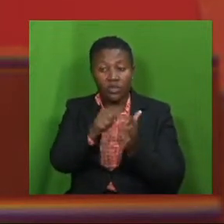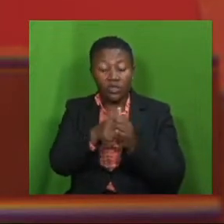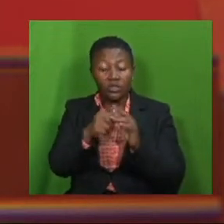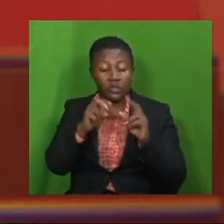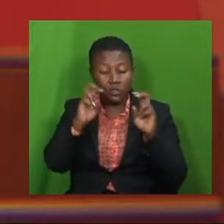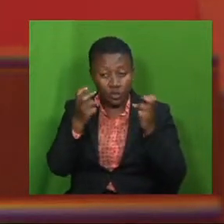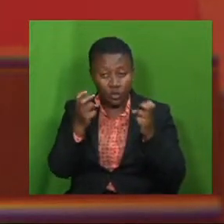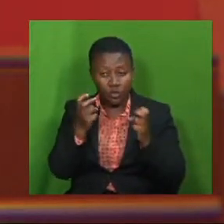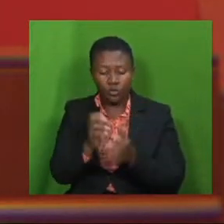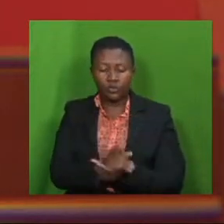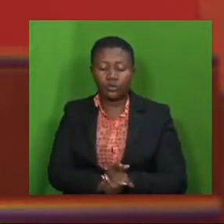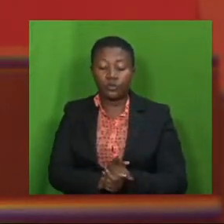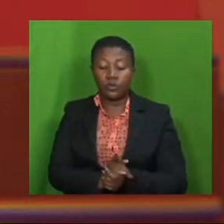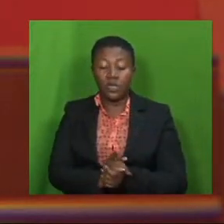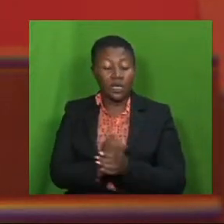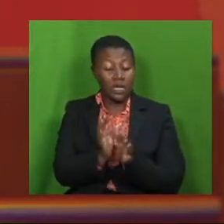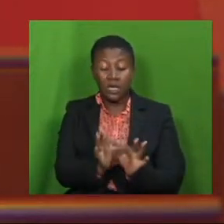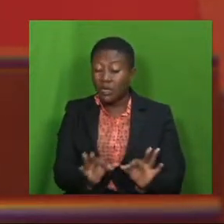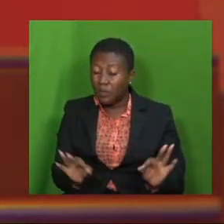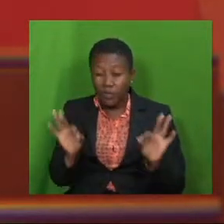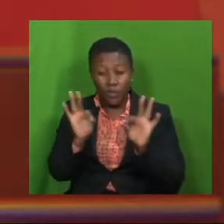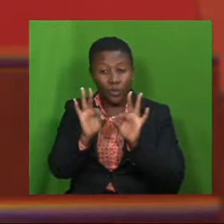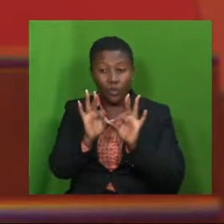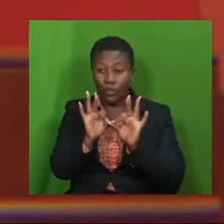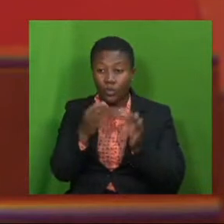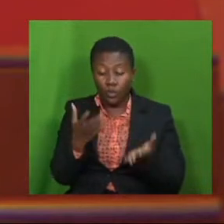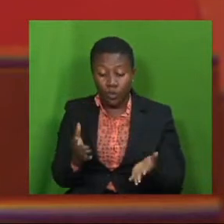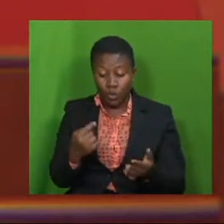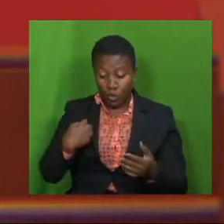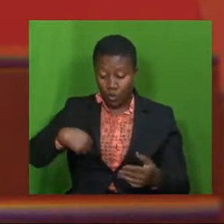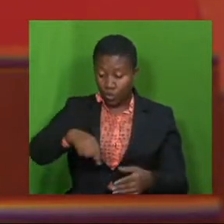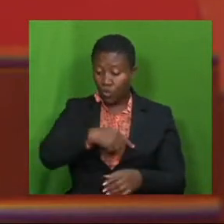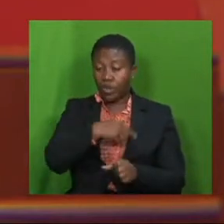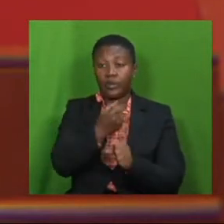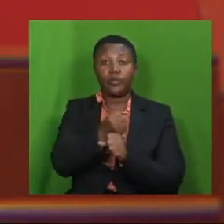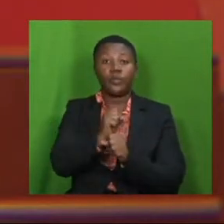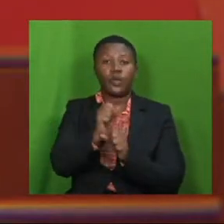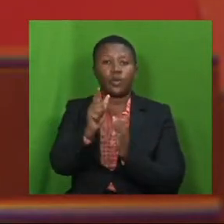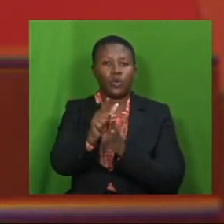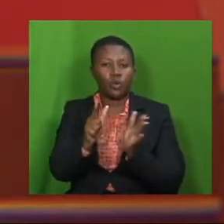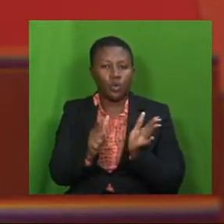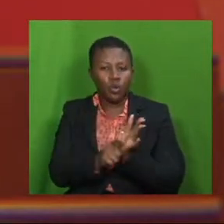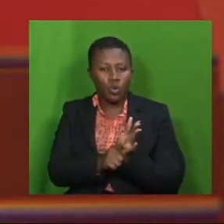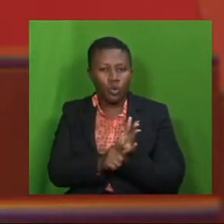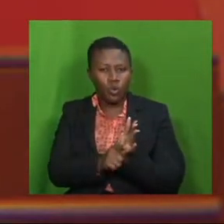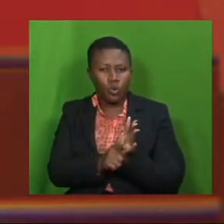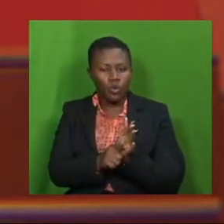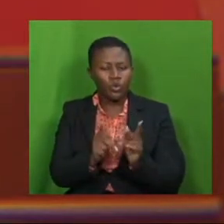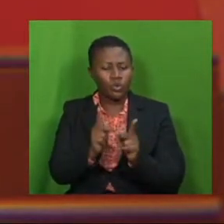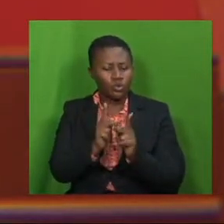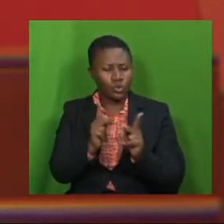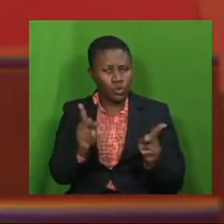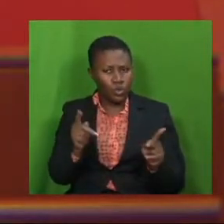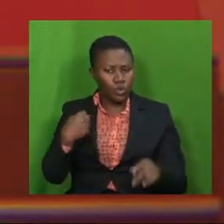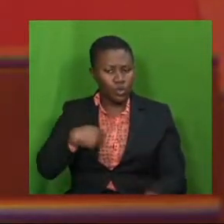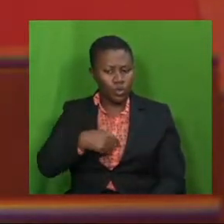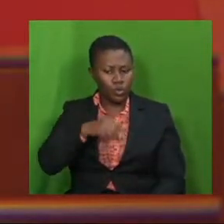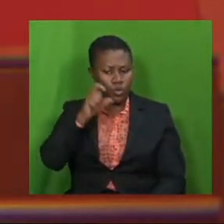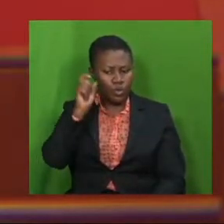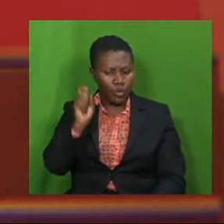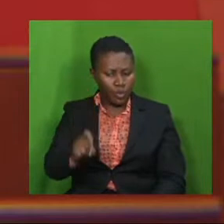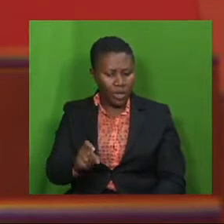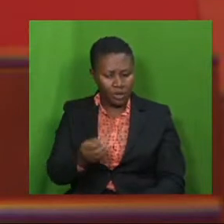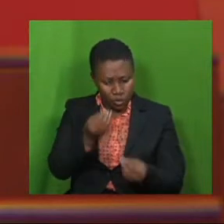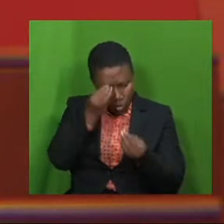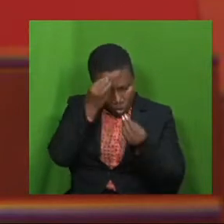More importantly, we make the law, and we must be seen to be obeying and complying